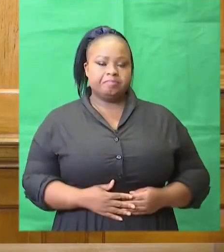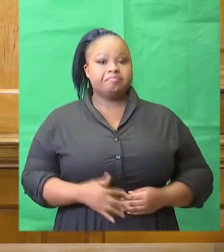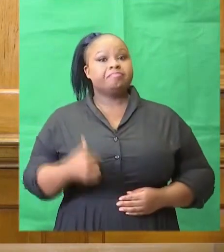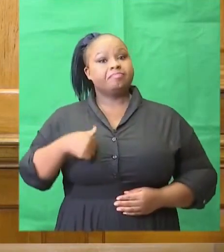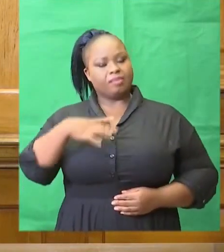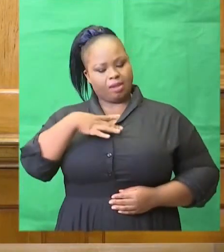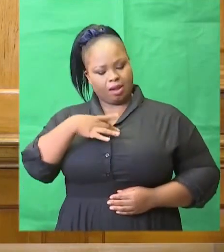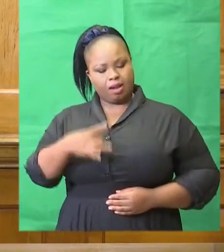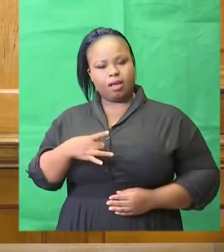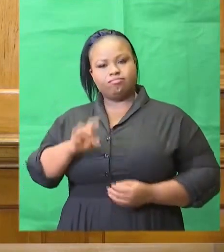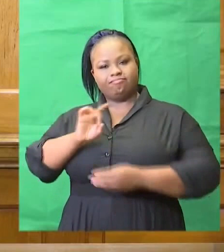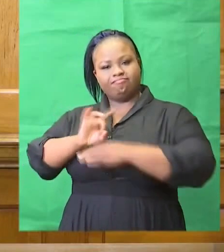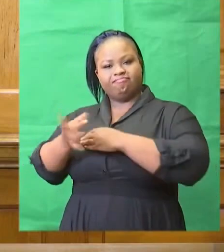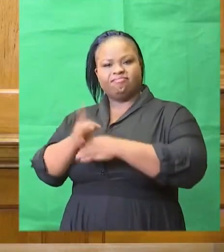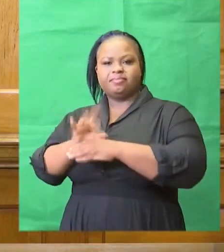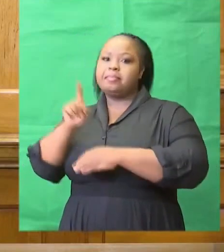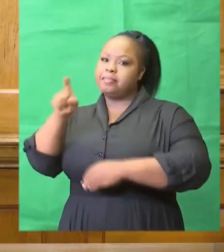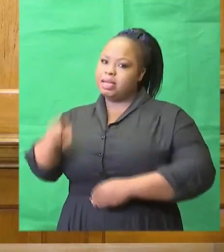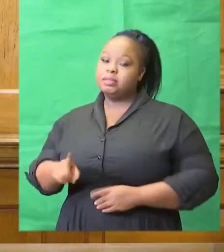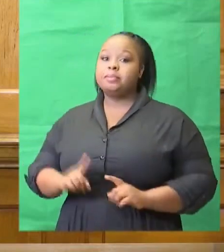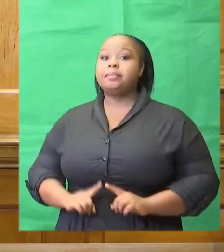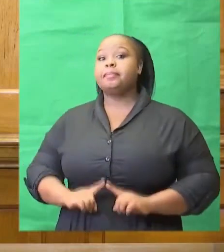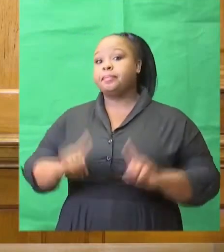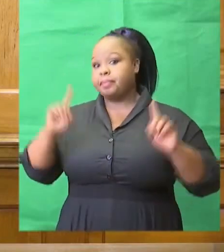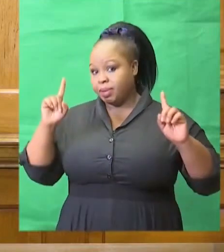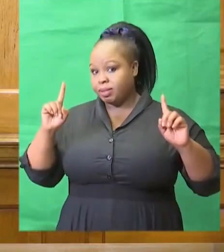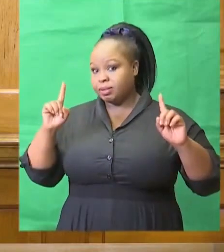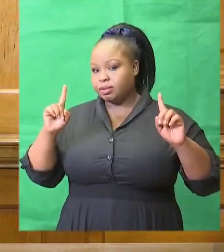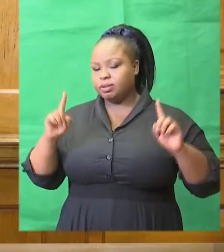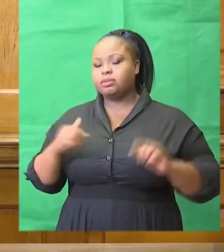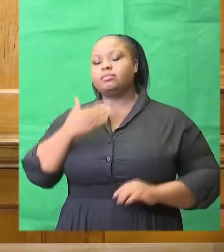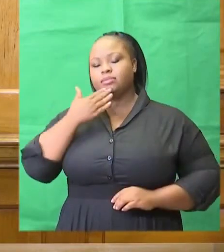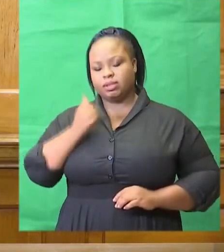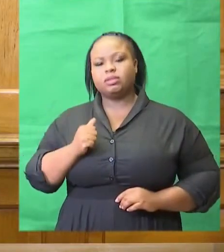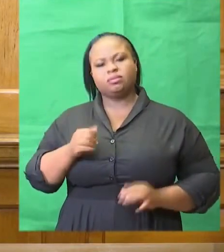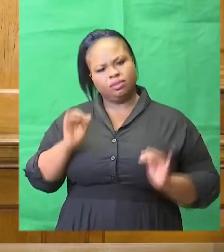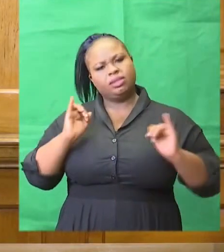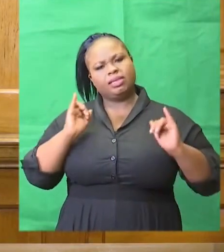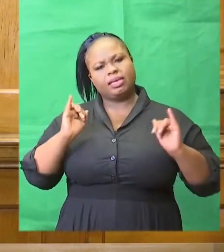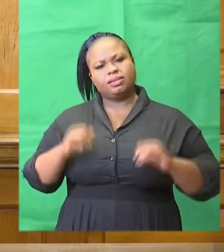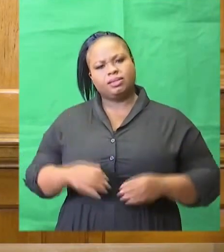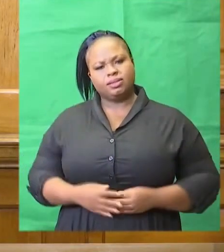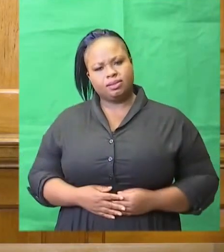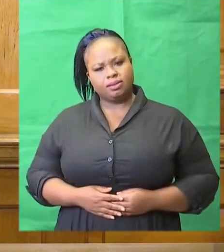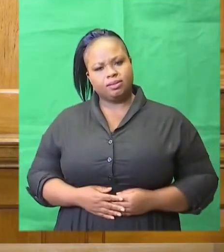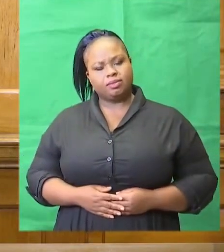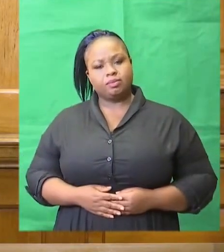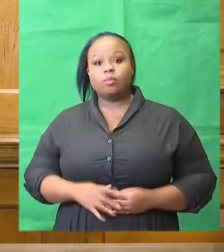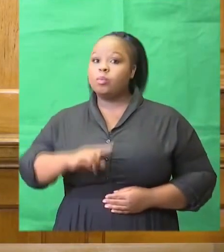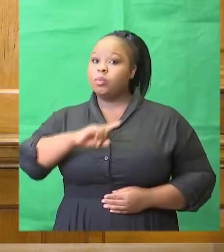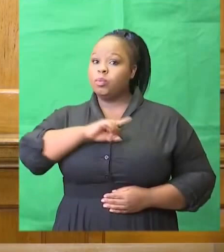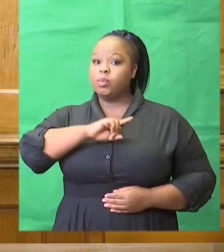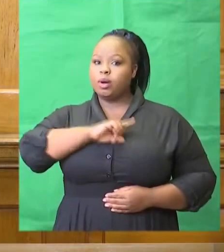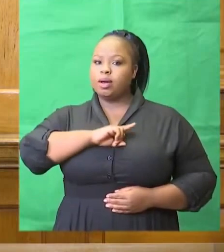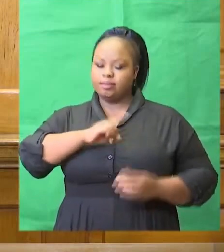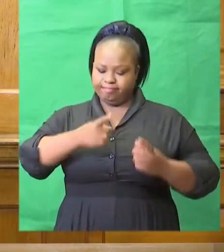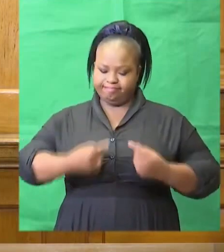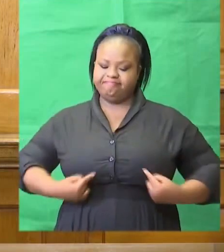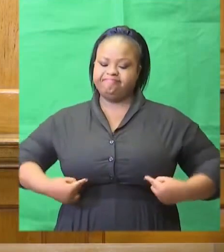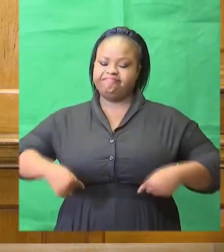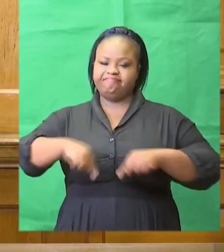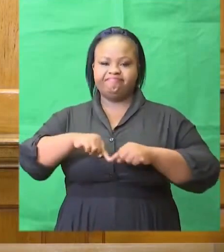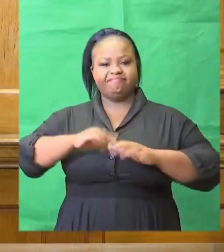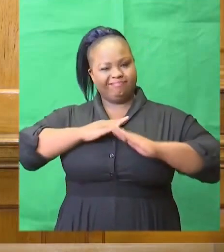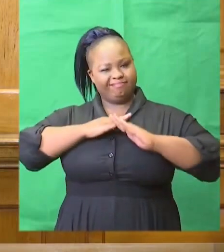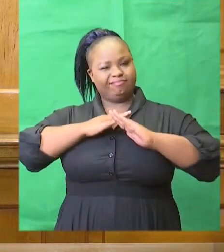in, but I do want us to treat it seriously so that we're able to